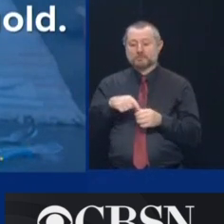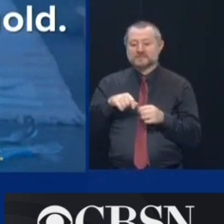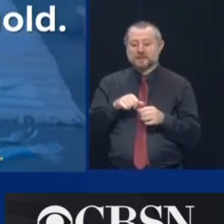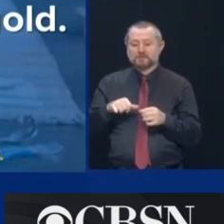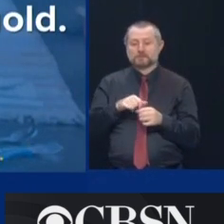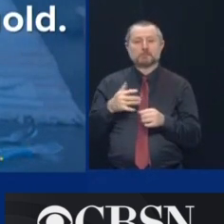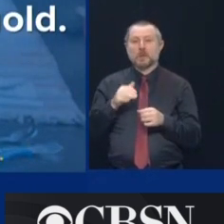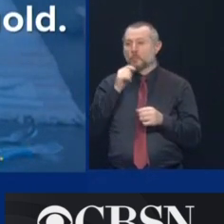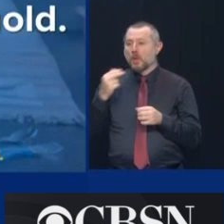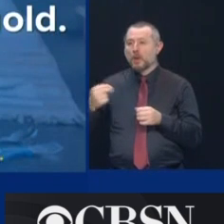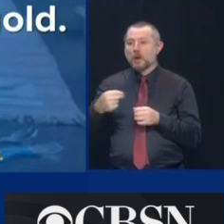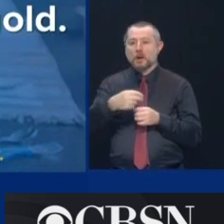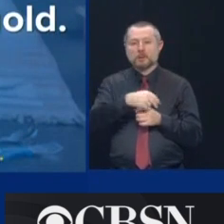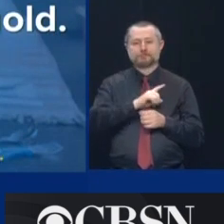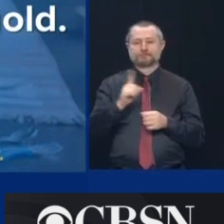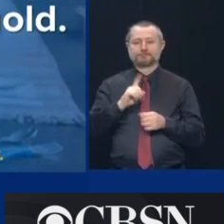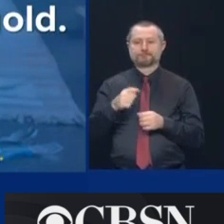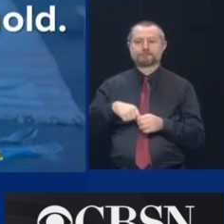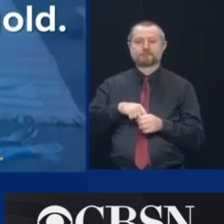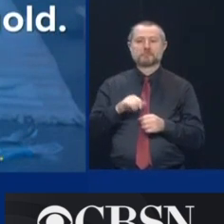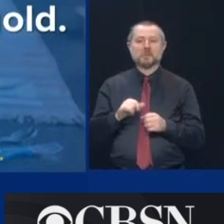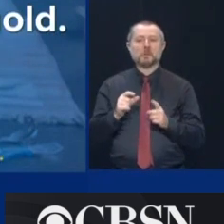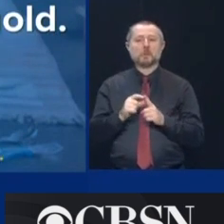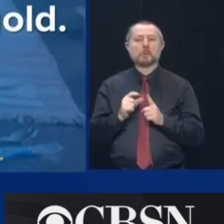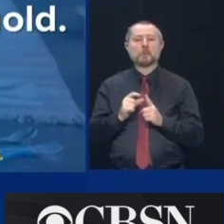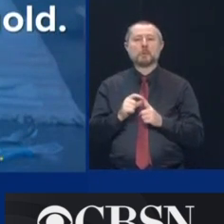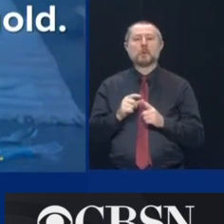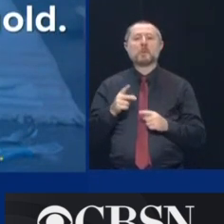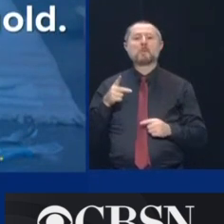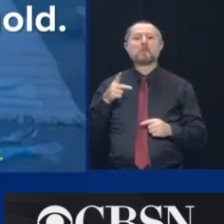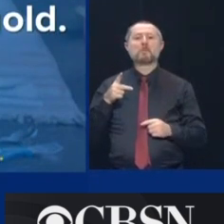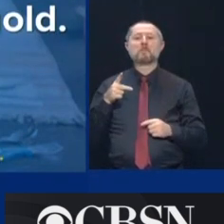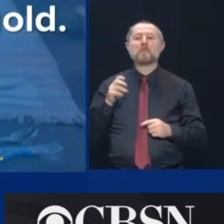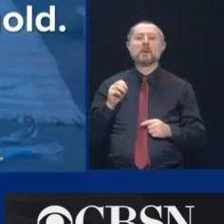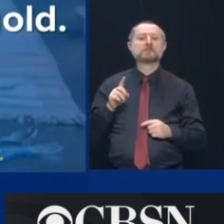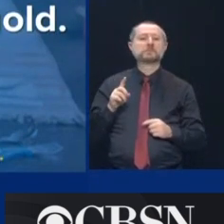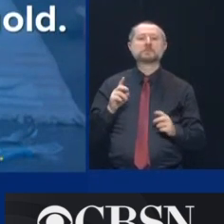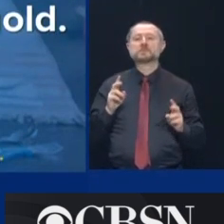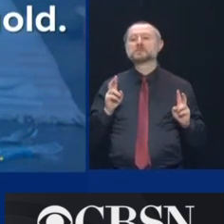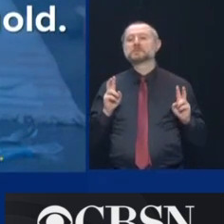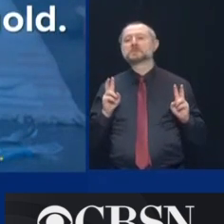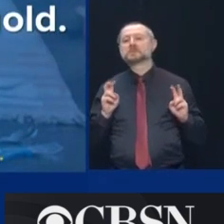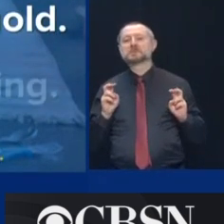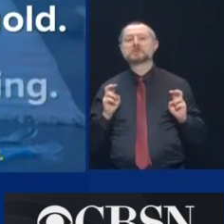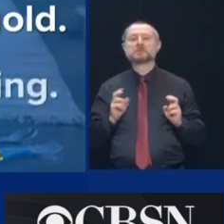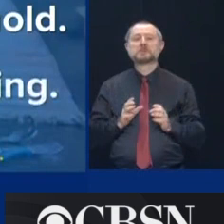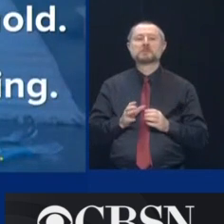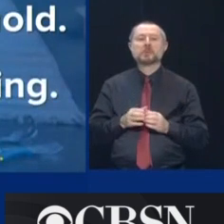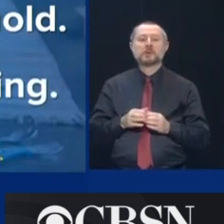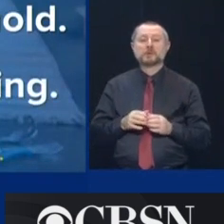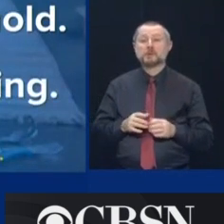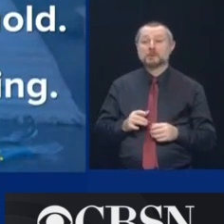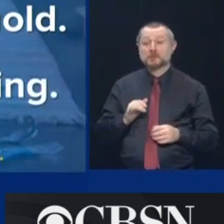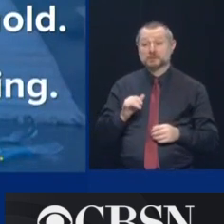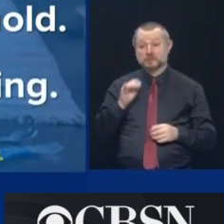only your pod. You talk about a pod now. Only your family. That's Donald Trump.